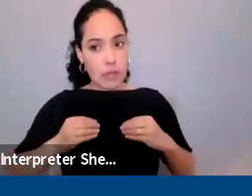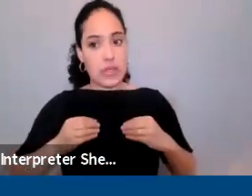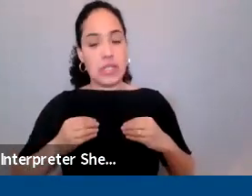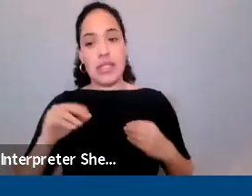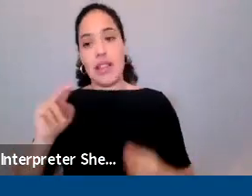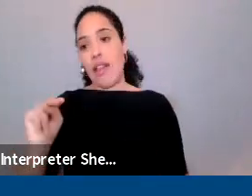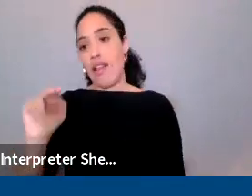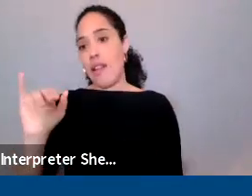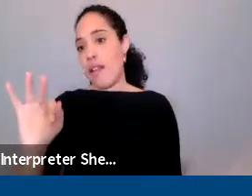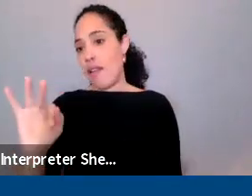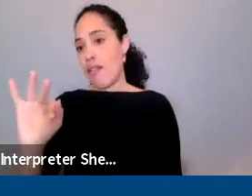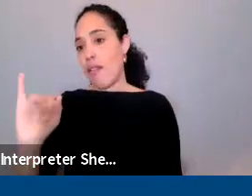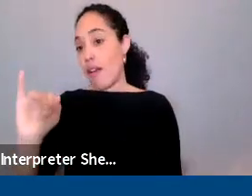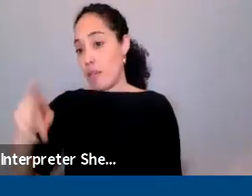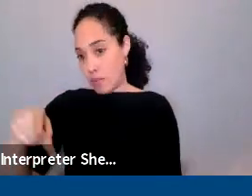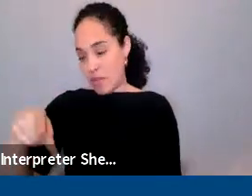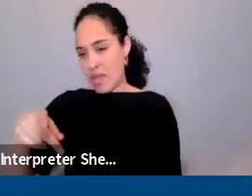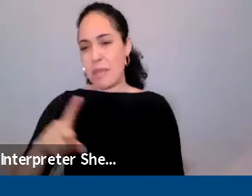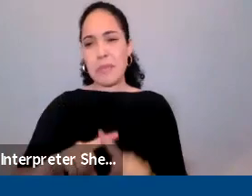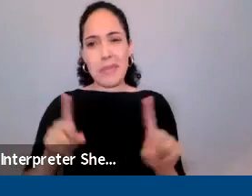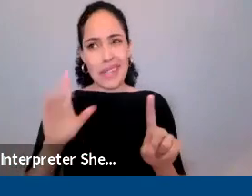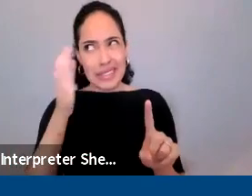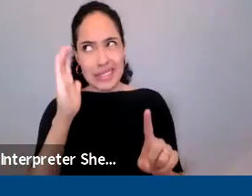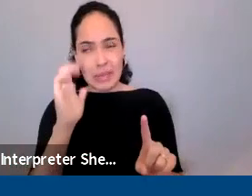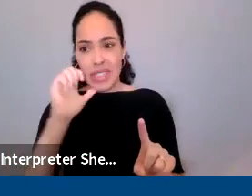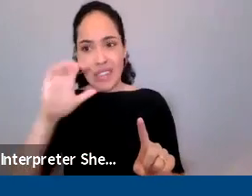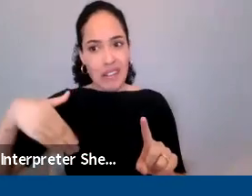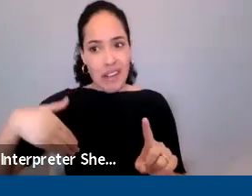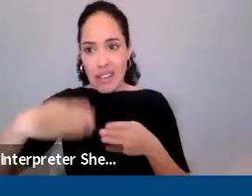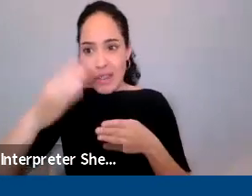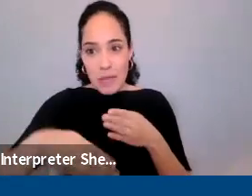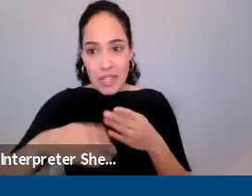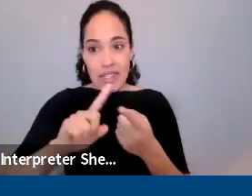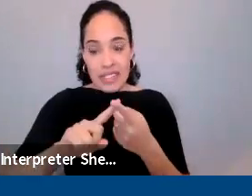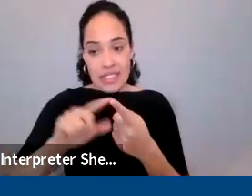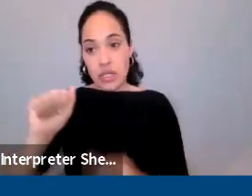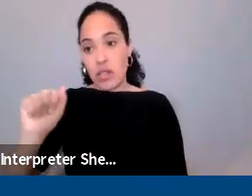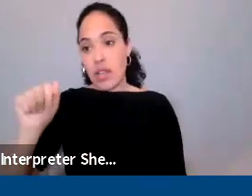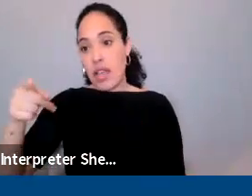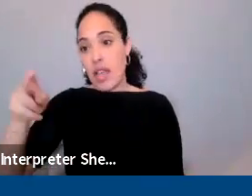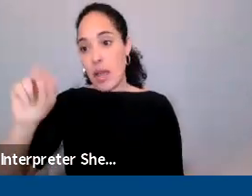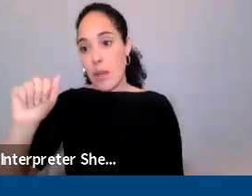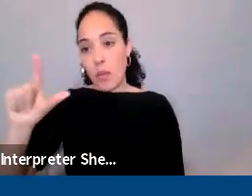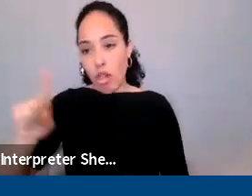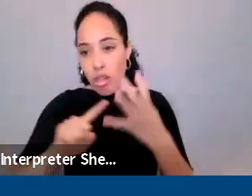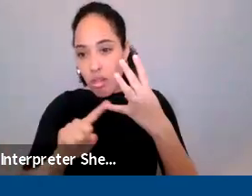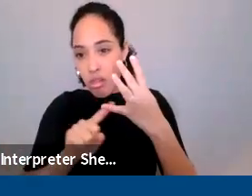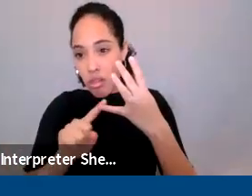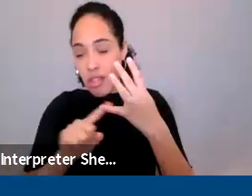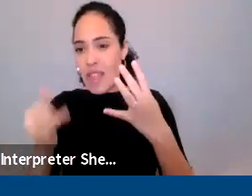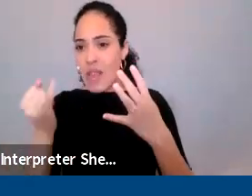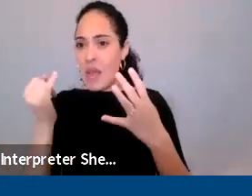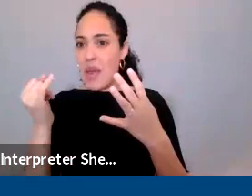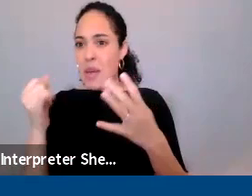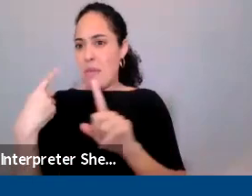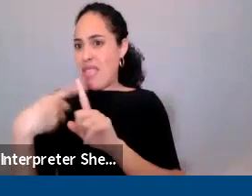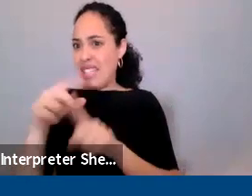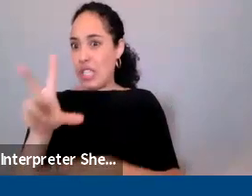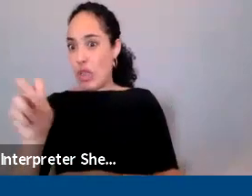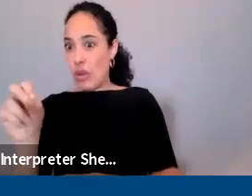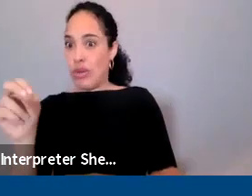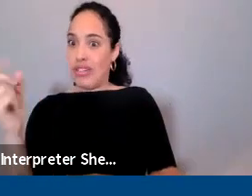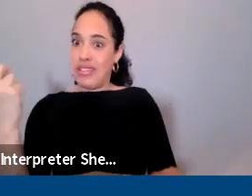be completed until the end of April, with the 30-day lag by insurance companies for insurance. Would you